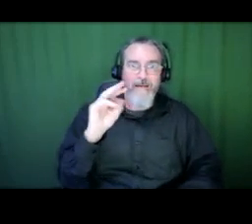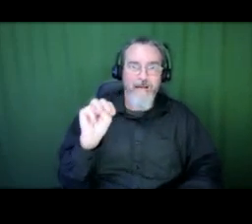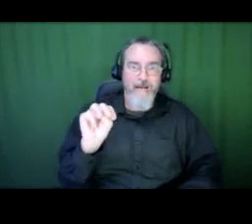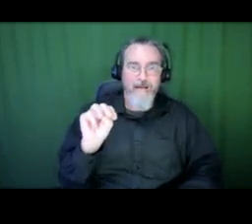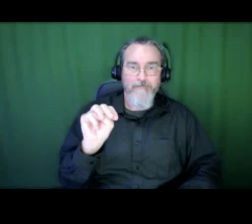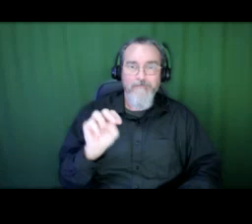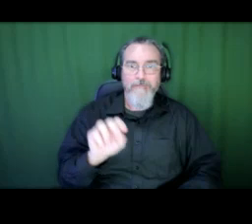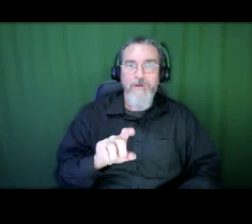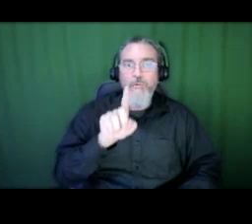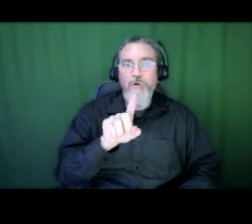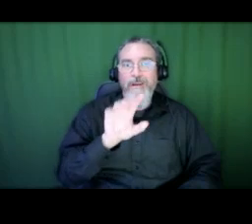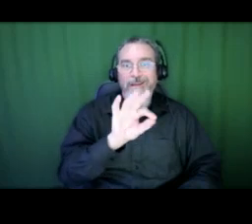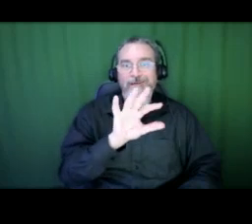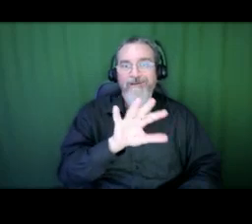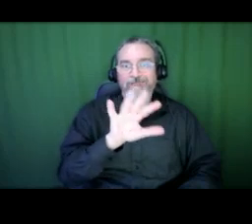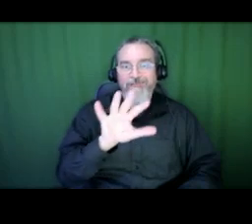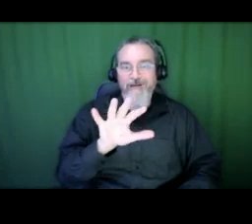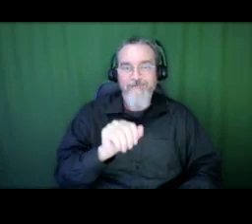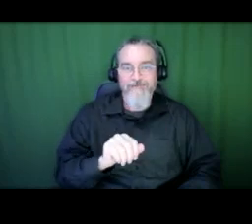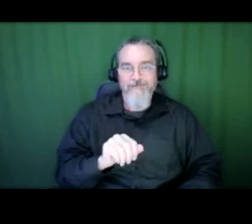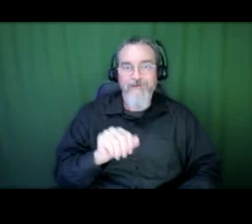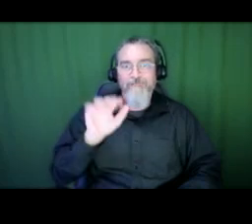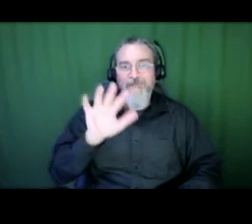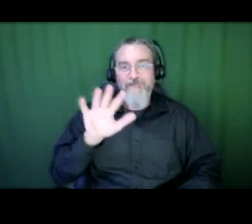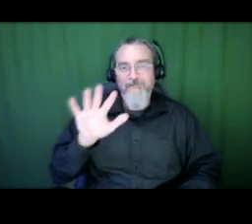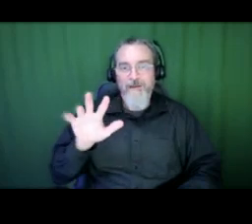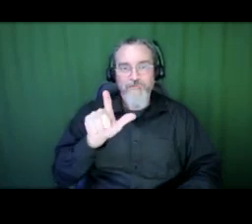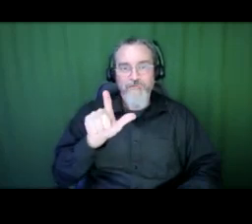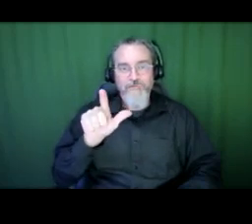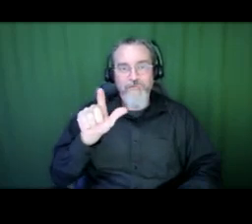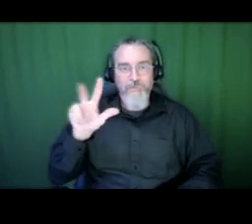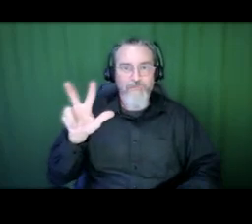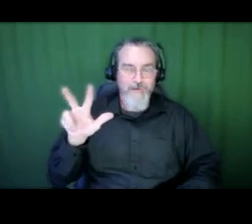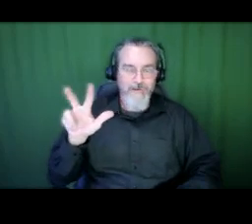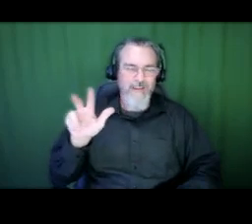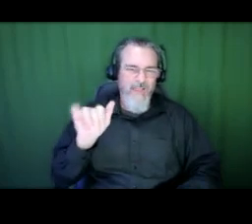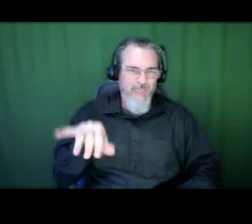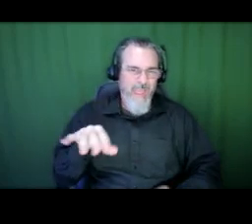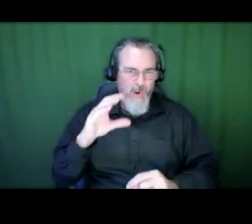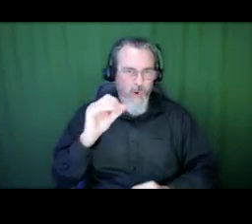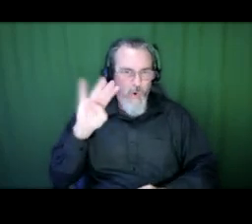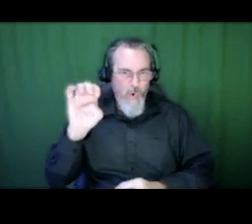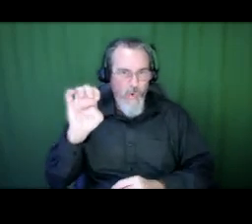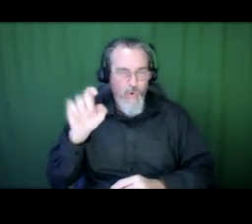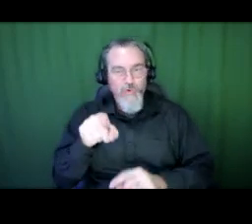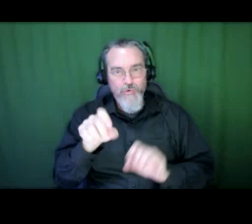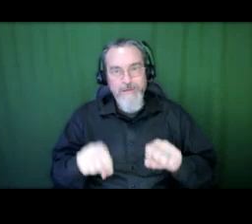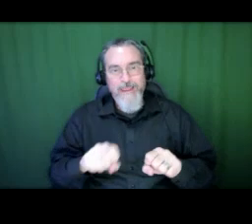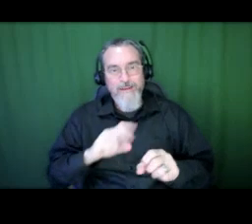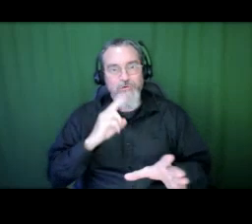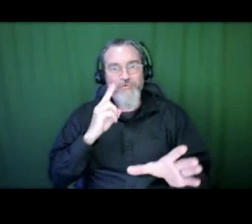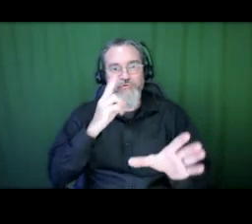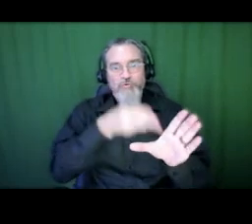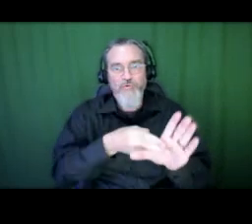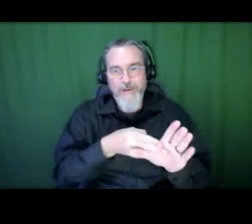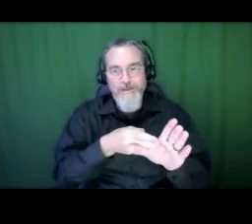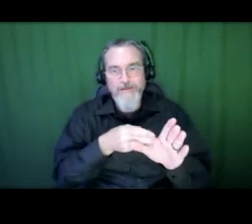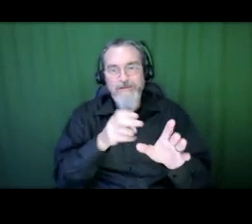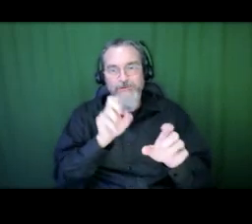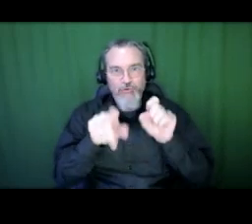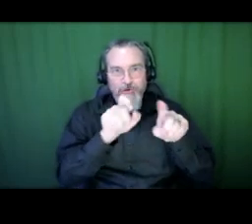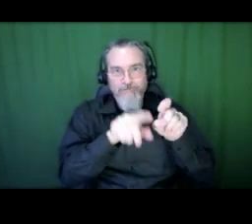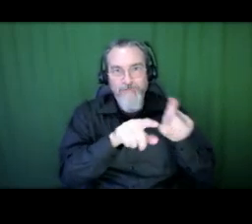19555523 is the code. You go to menti.com and enter that code, and you can join this survey. Now, we're going to actually